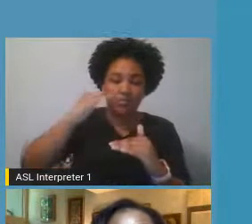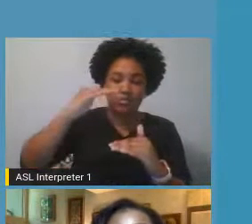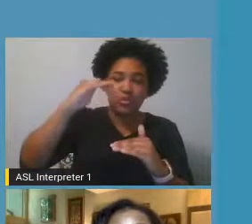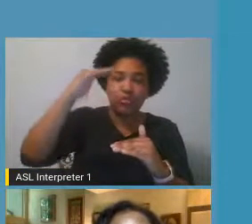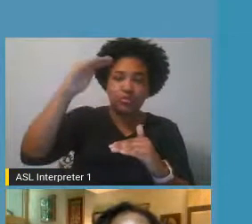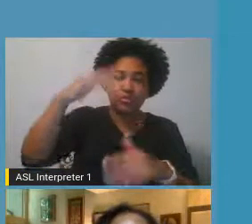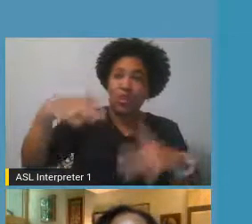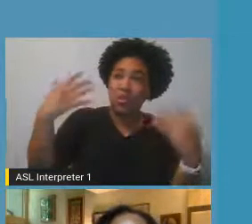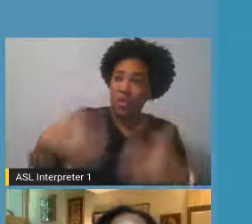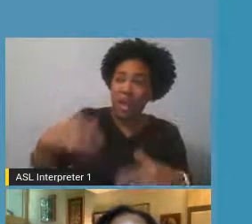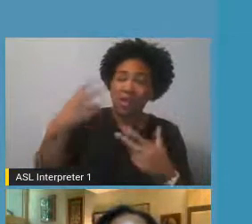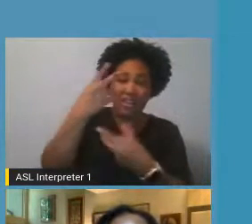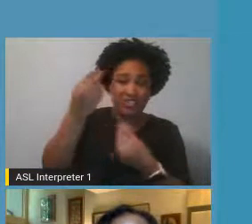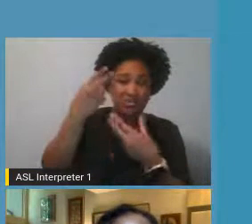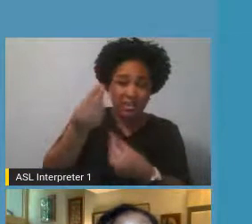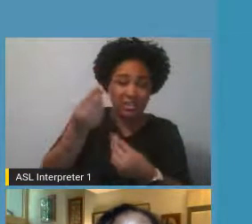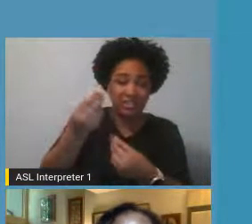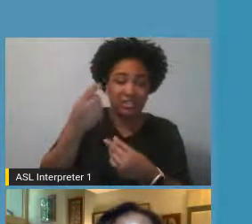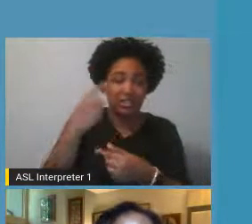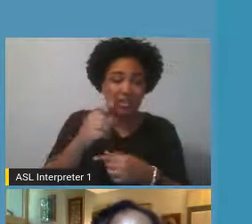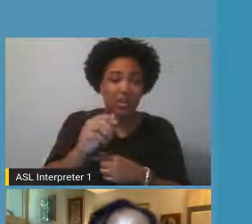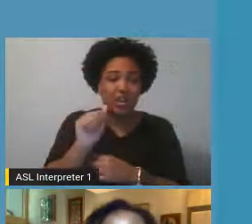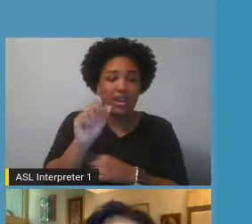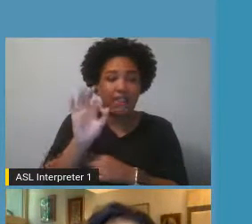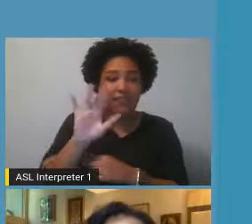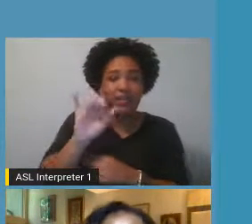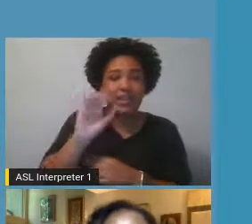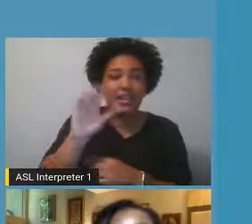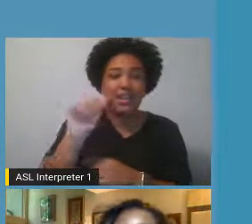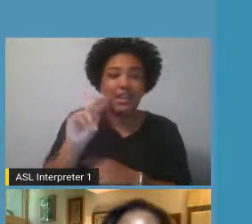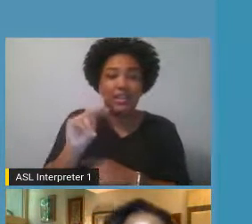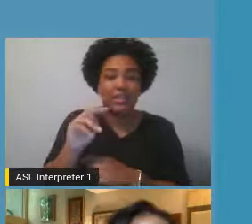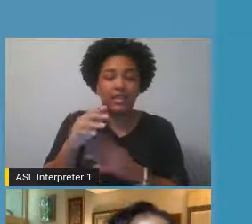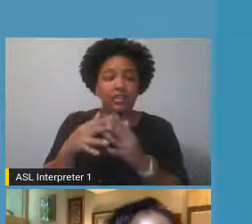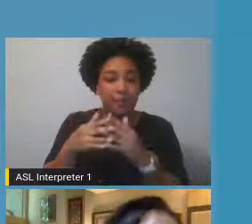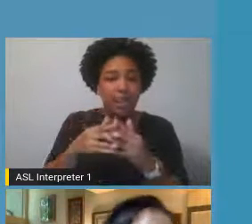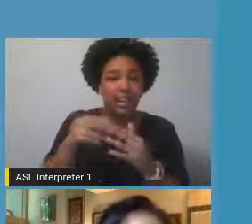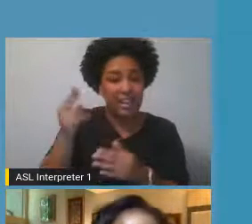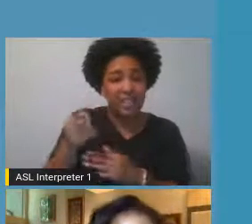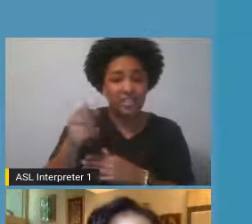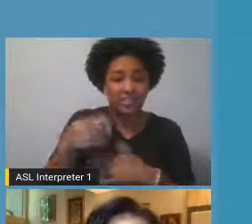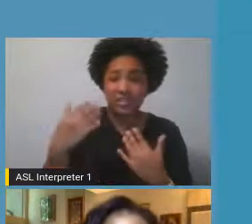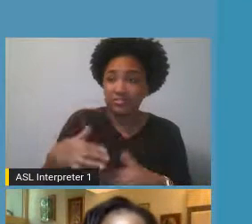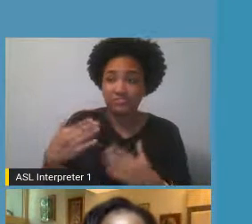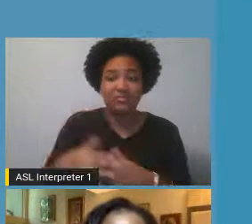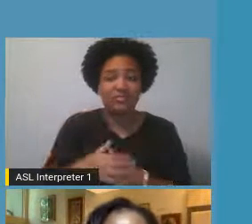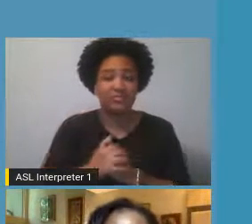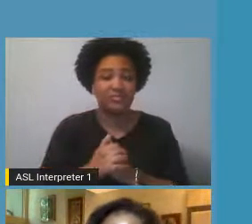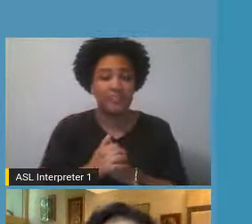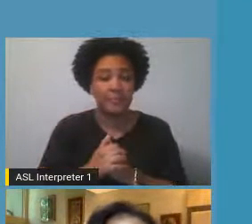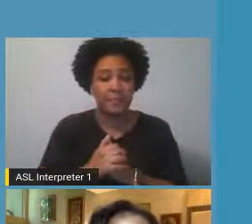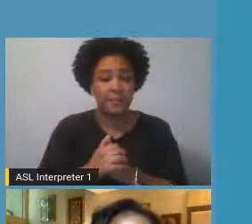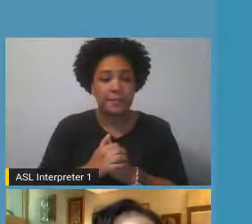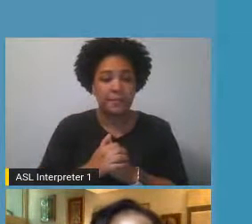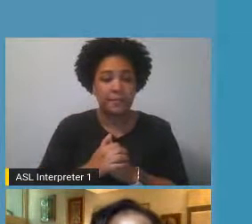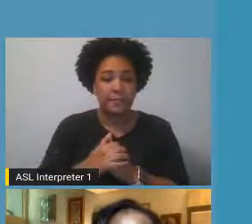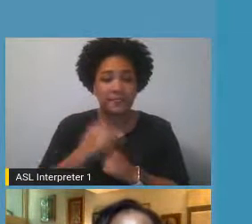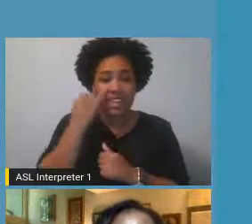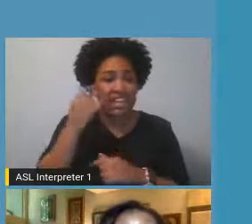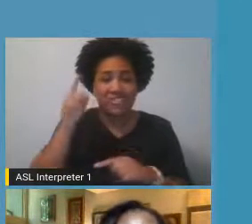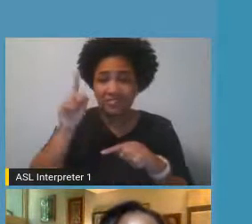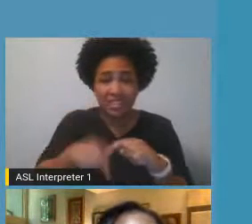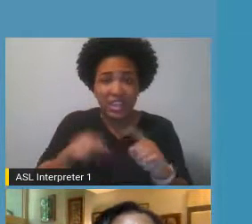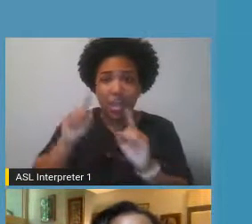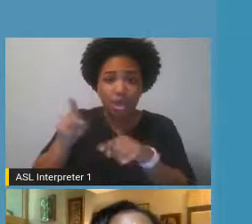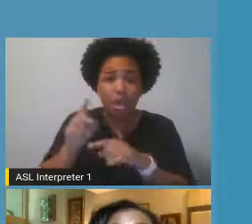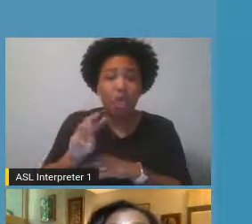history. And the fact that these items are digitized, if you aren't able to get to the museum, if you aren't able to go to